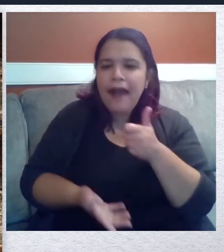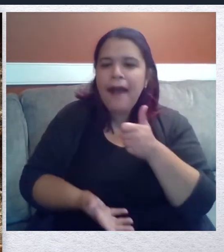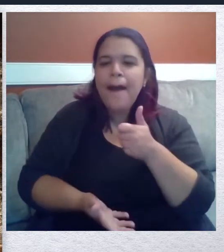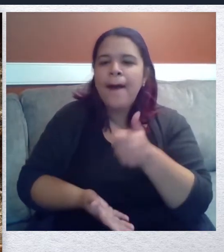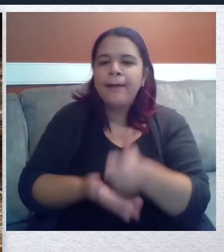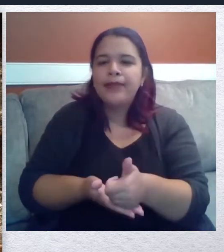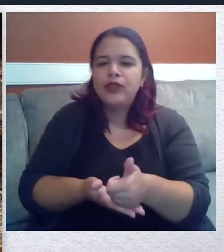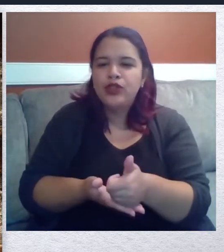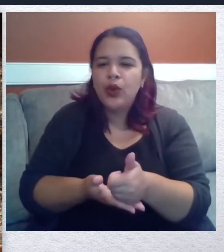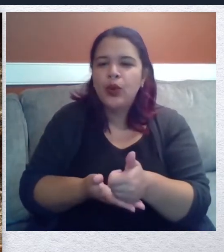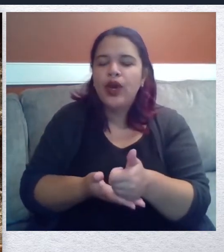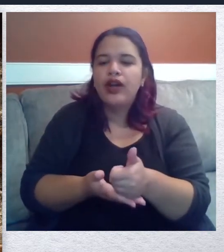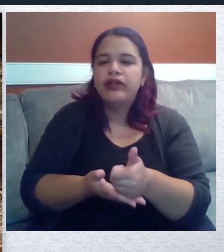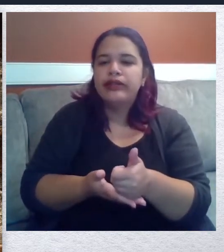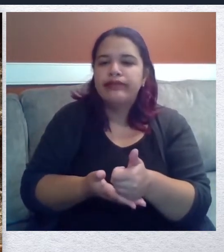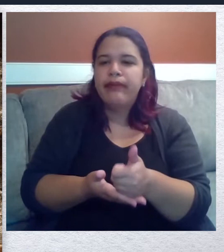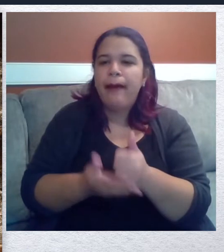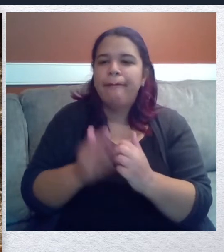structure around the answers.